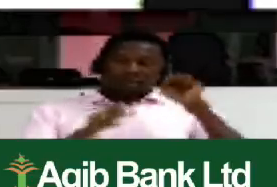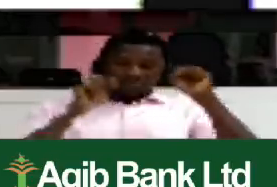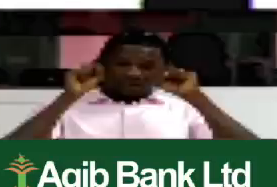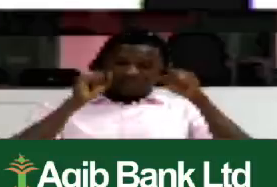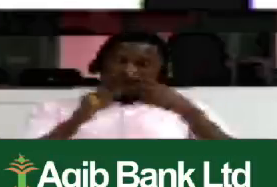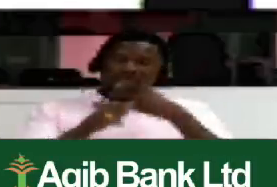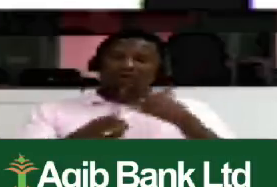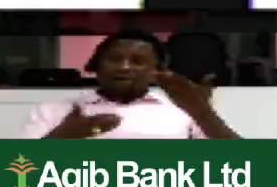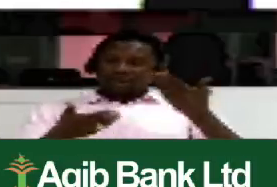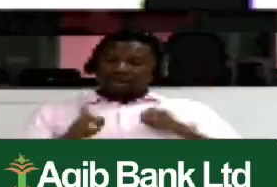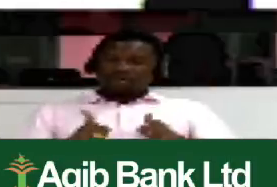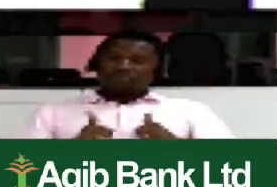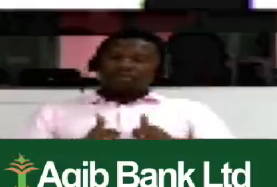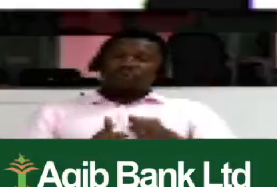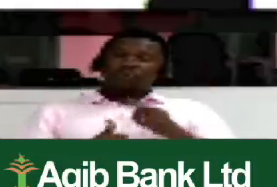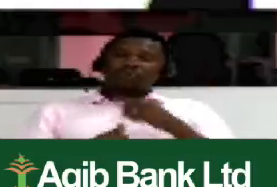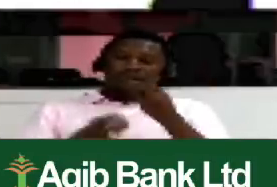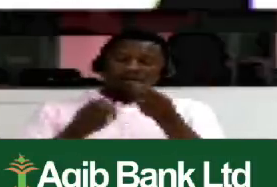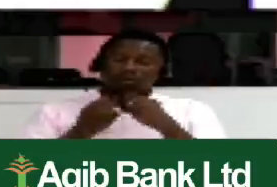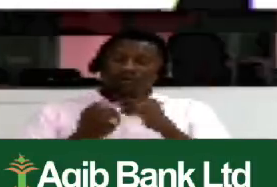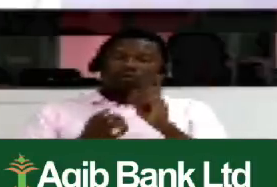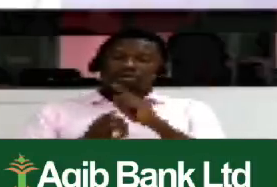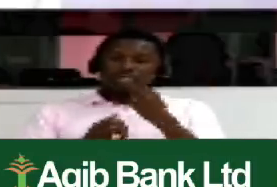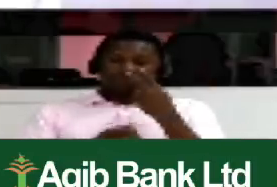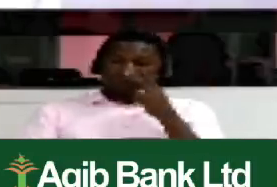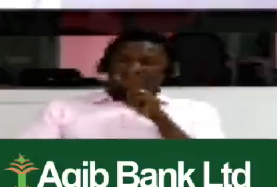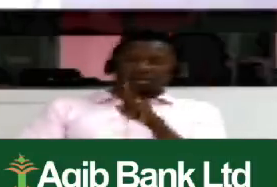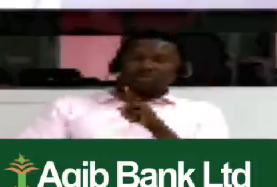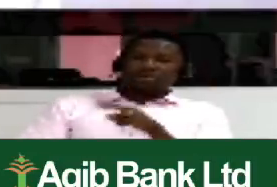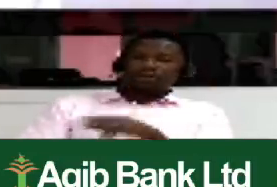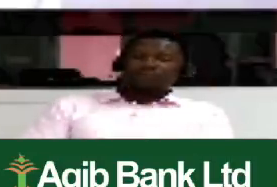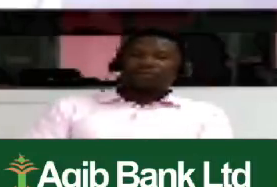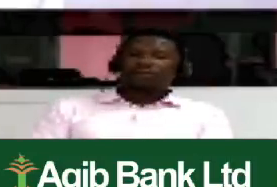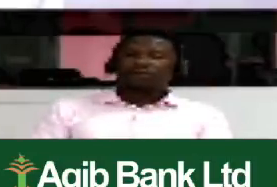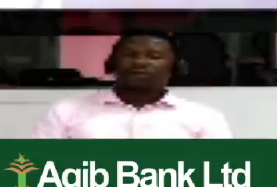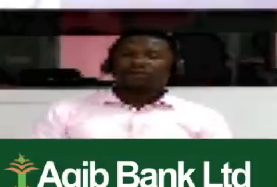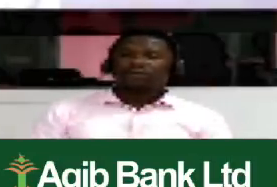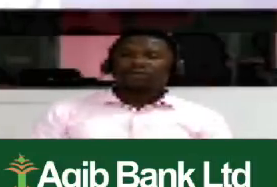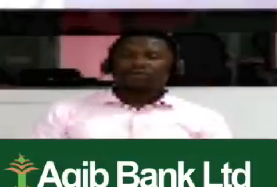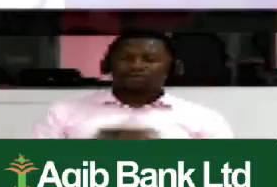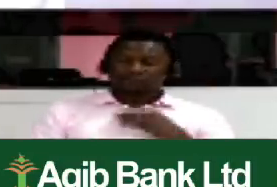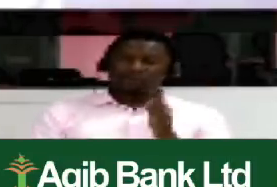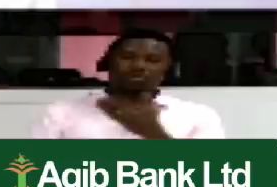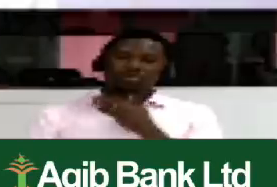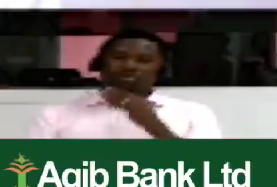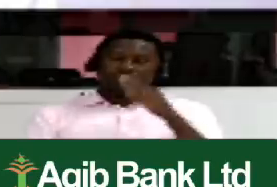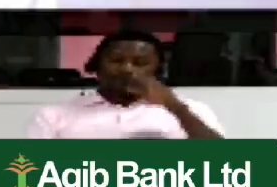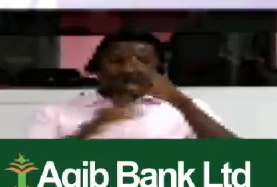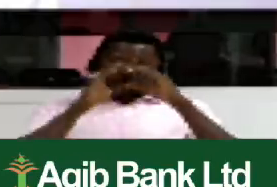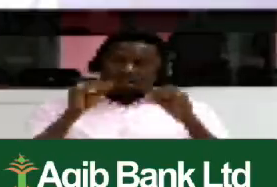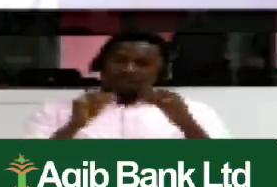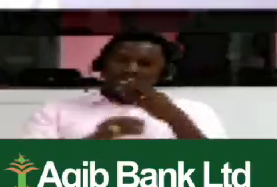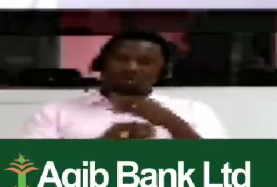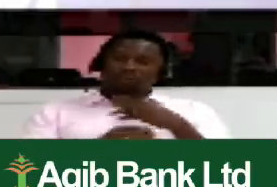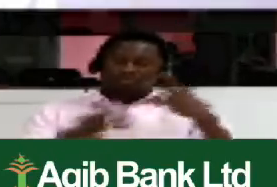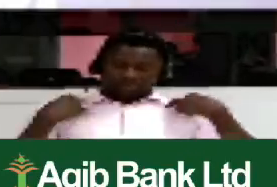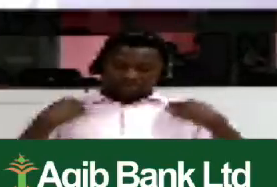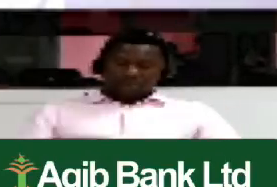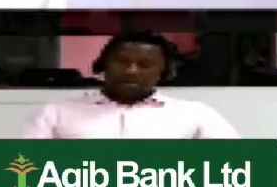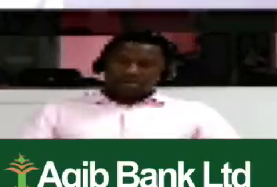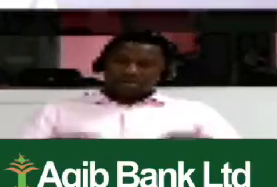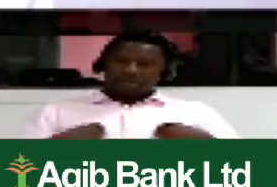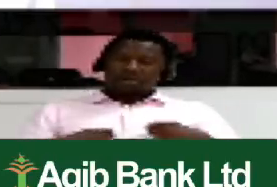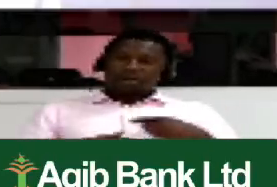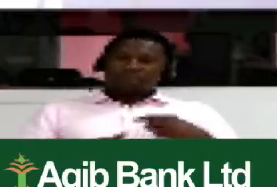tell us what you did and what you observed. Then I went to the house, put on my gown, and I pick up